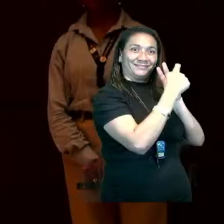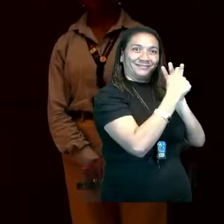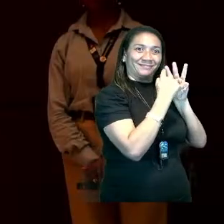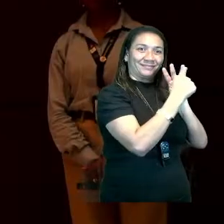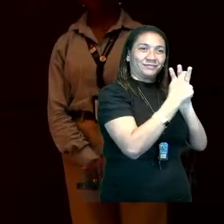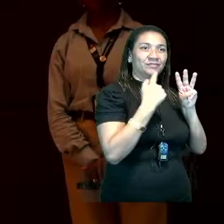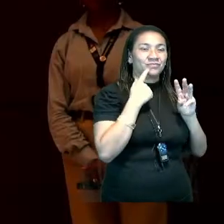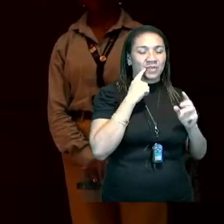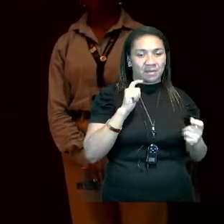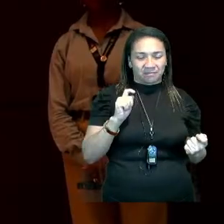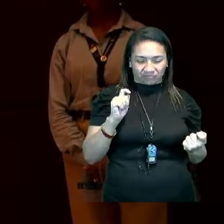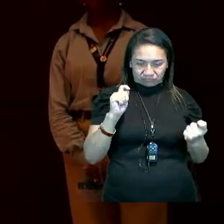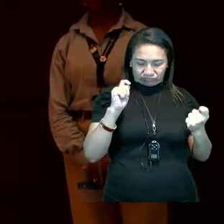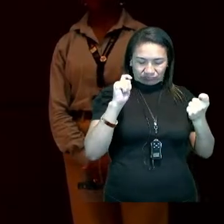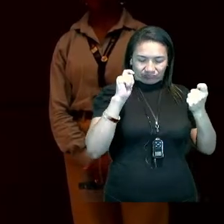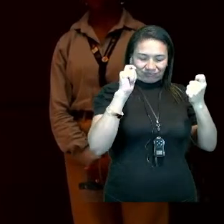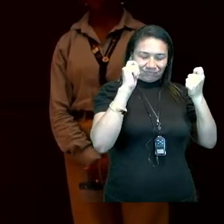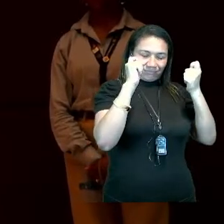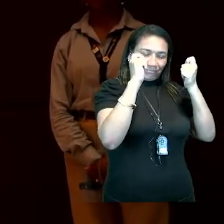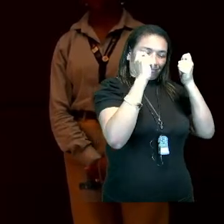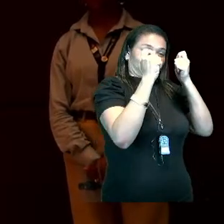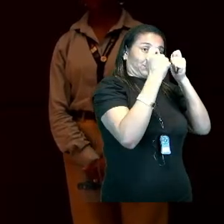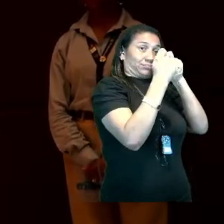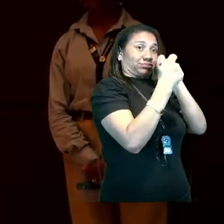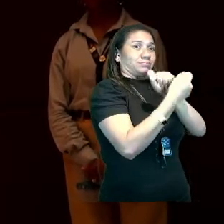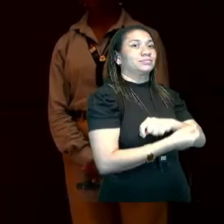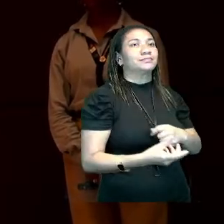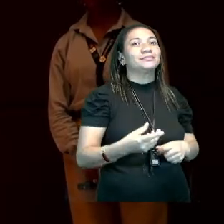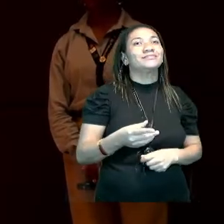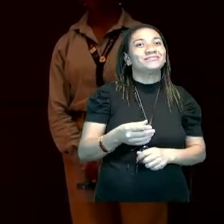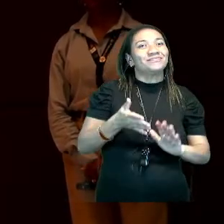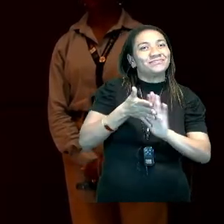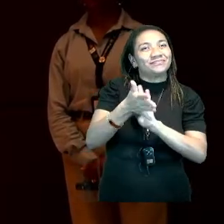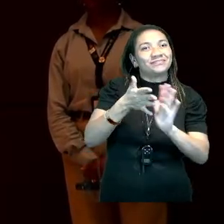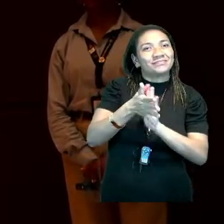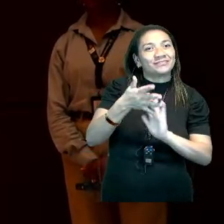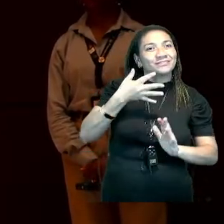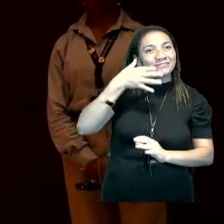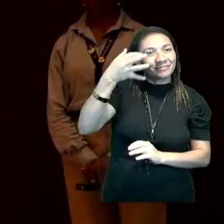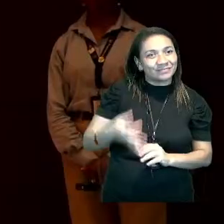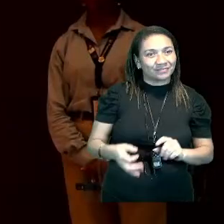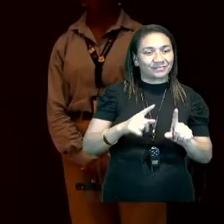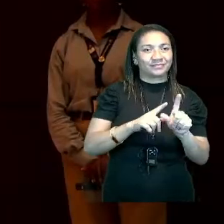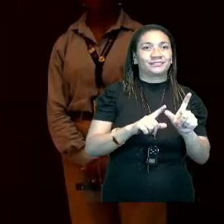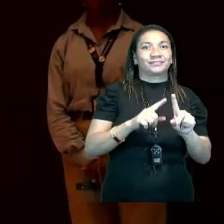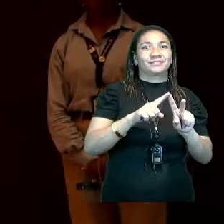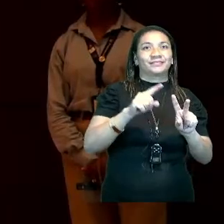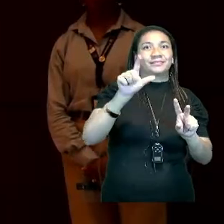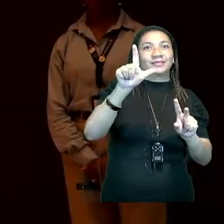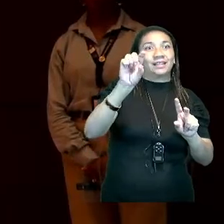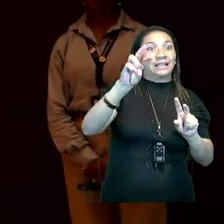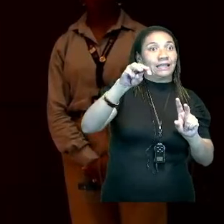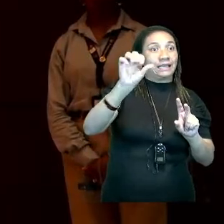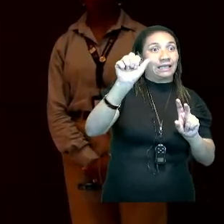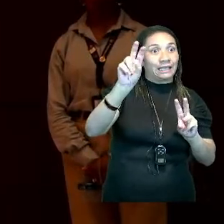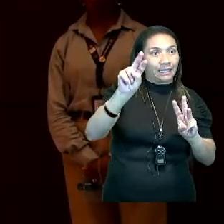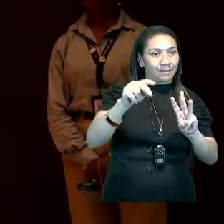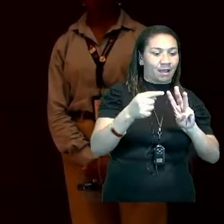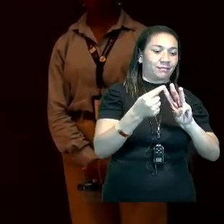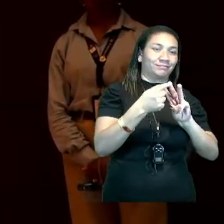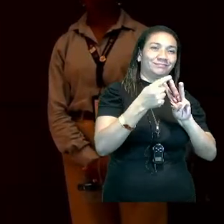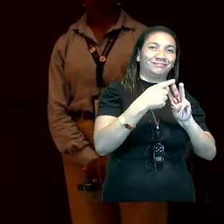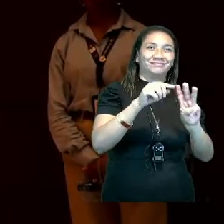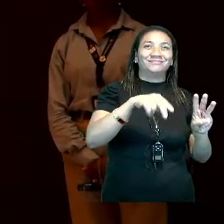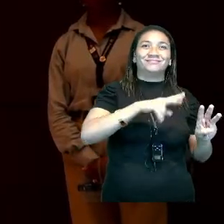us with the transformation that we had together through the experience of Limagoy,